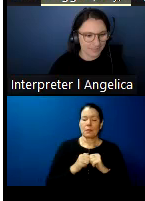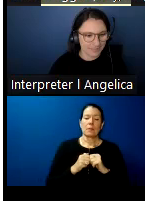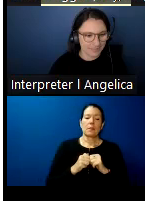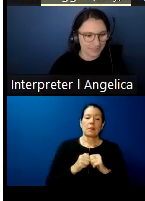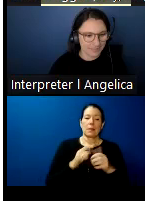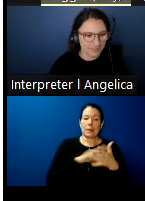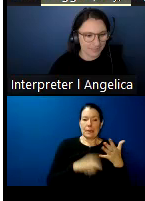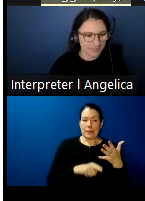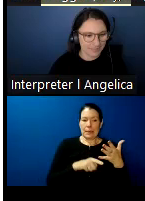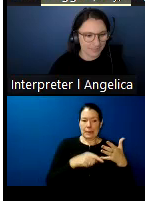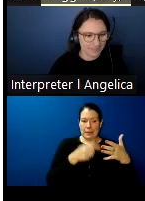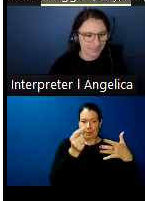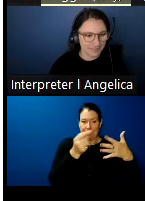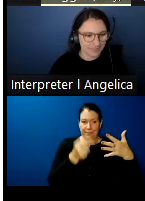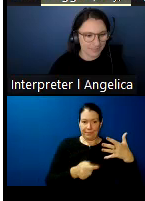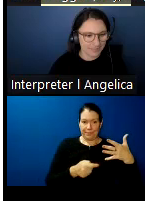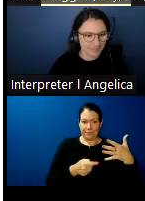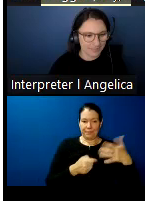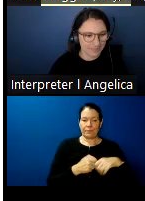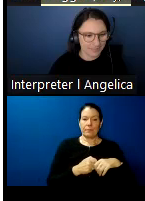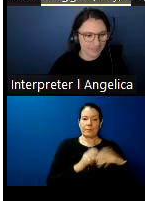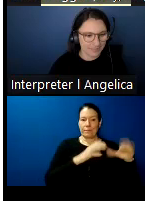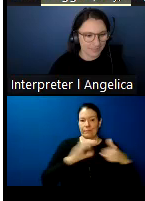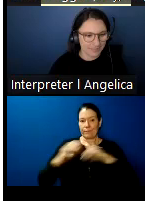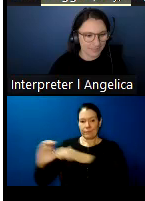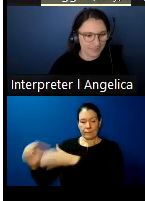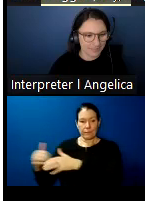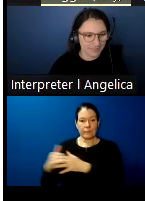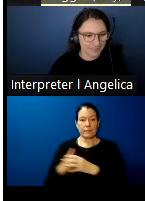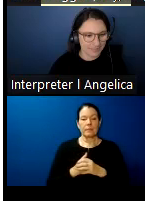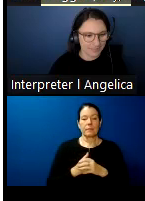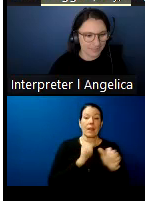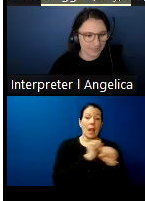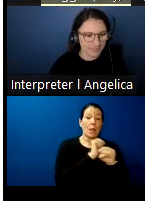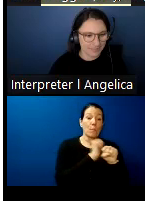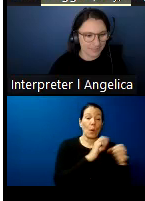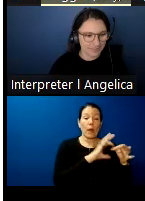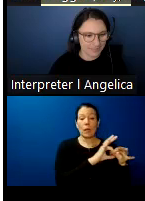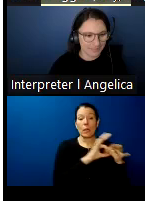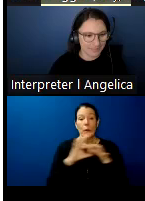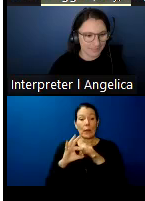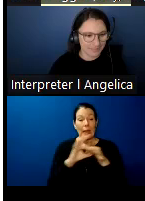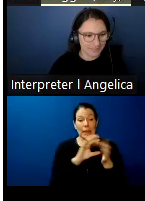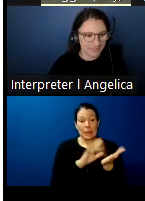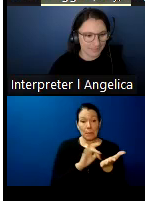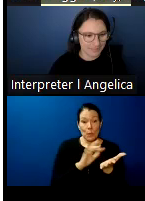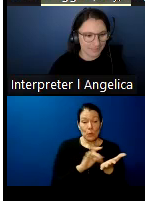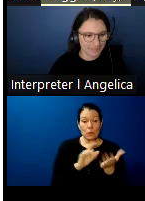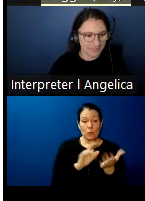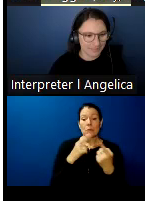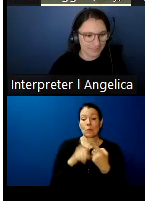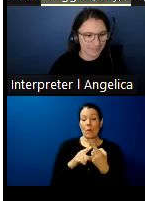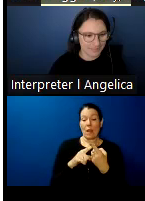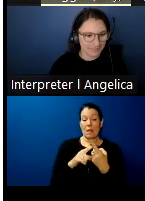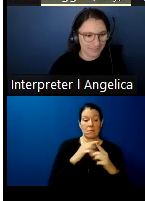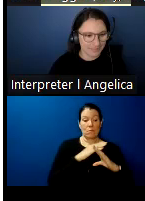the categories that you can see financial abuse in. So employee-related abuse is when an abuser